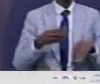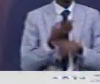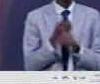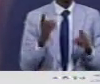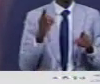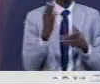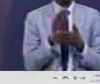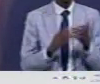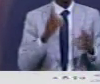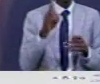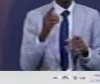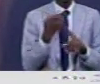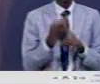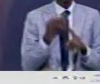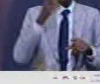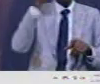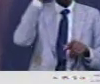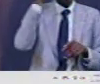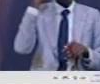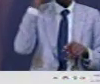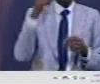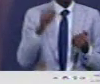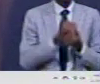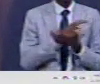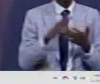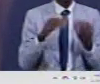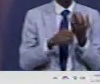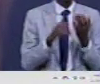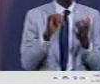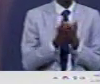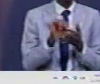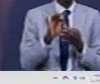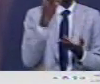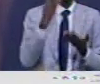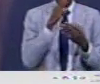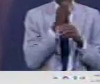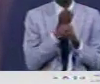Lord Jesus. Your glorying is not good.